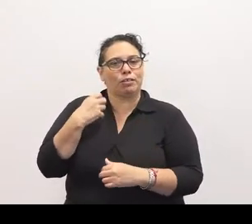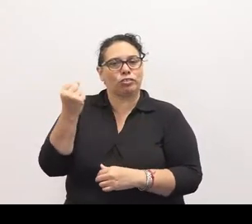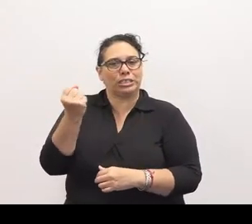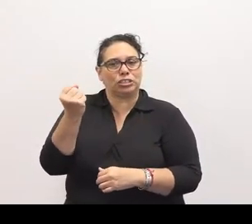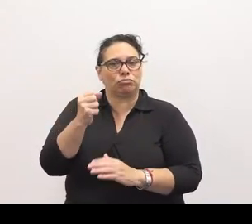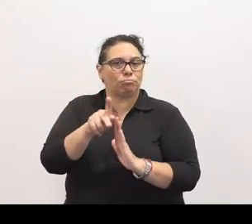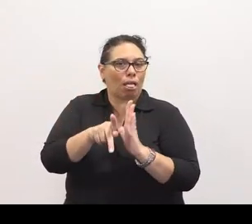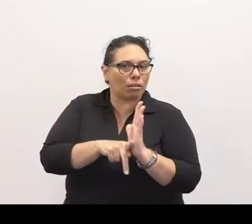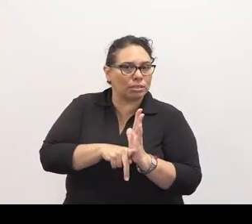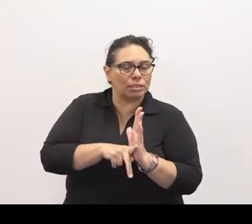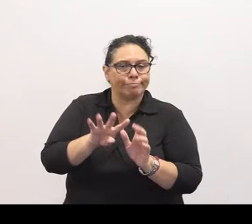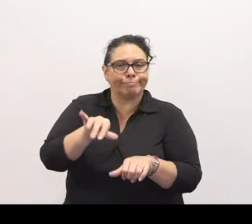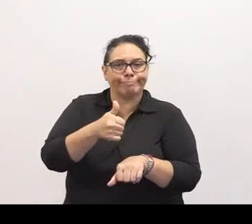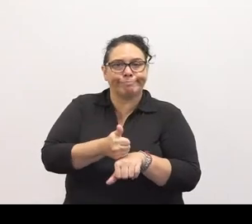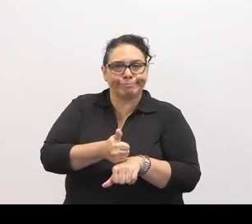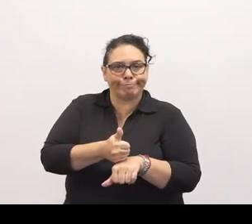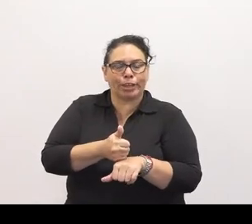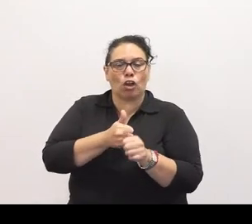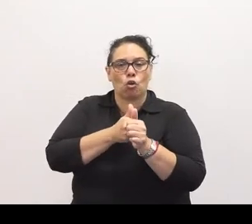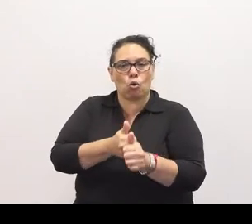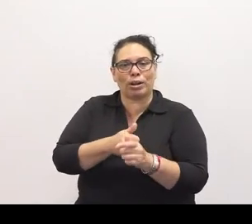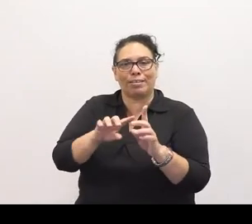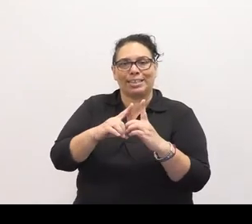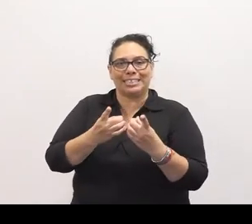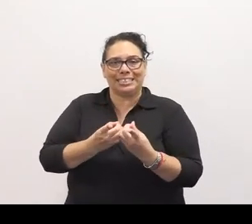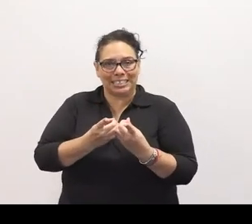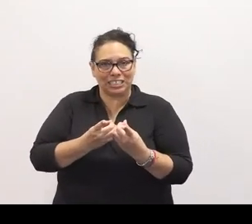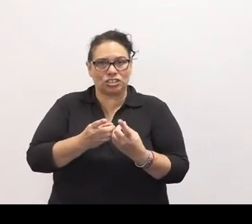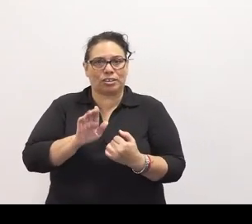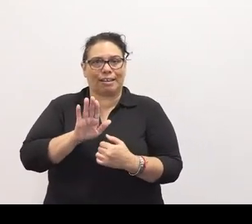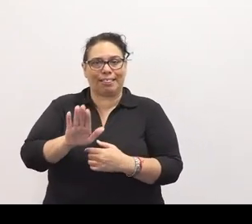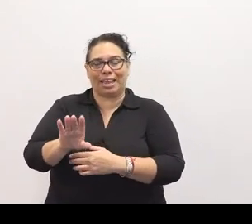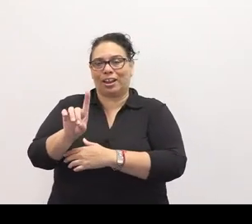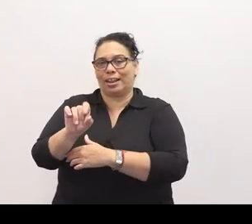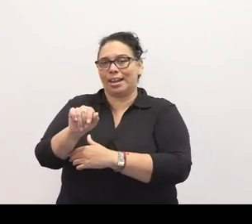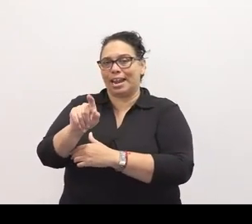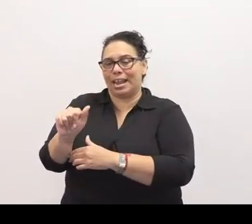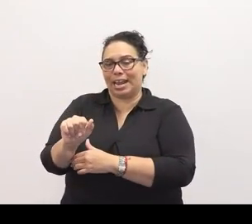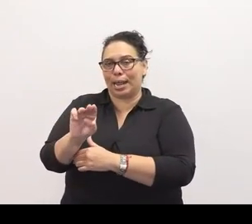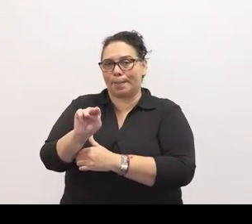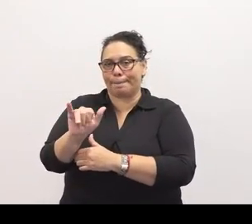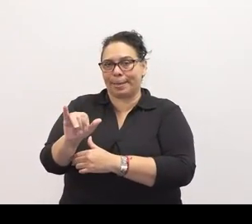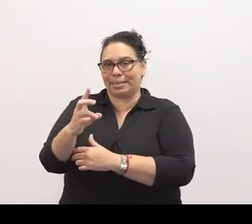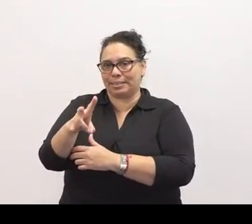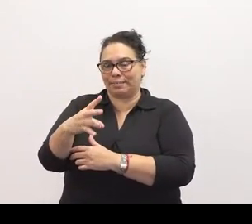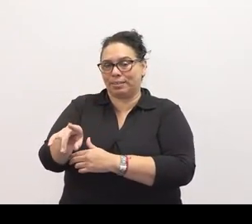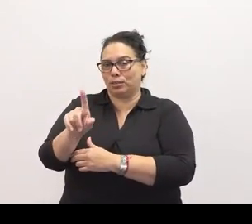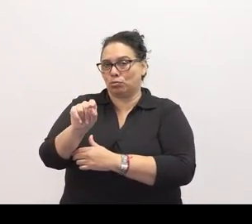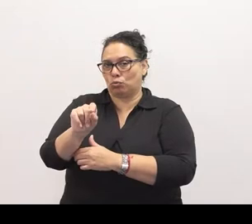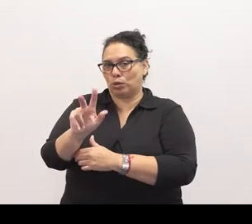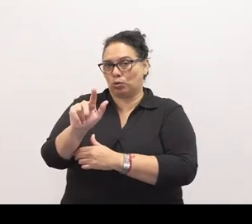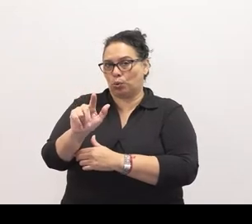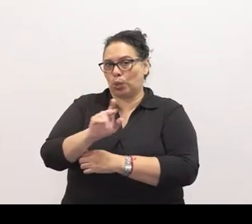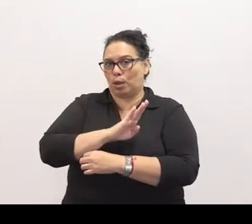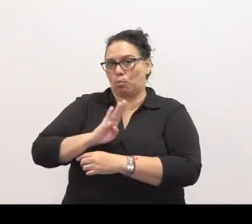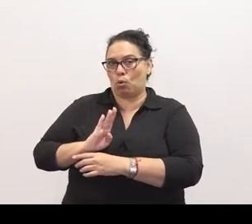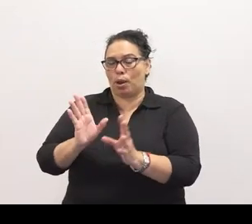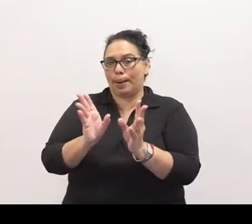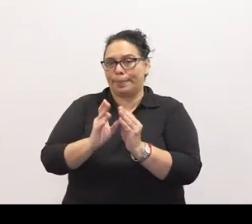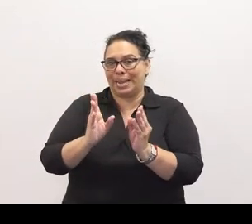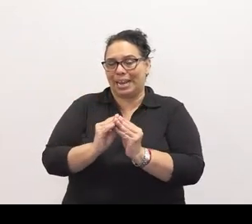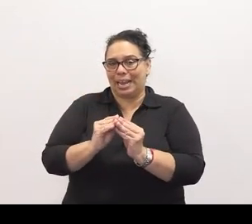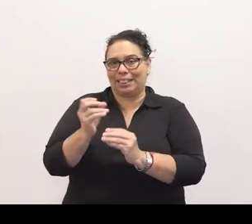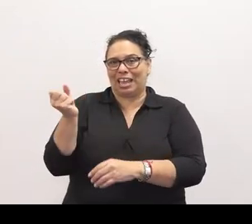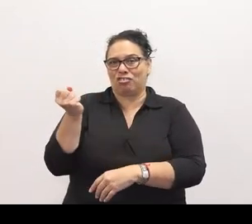Okay, fair enough. According to the district's own data at the May 17, 2023 board meeting, the district